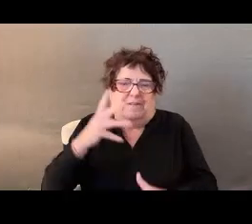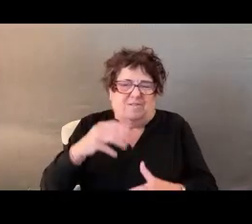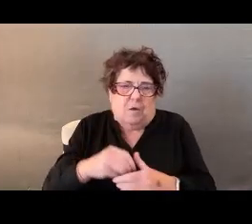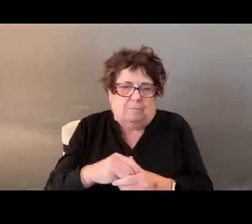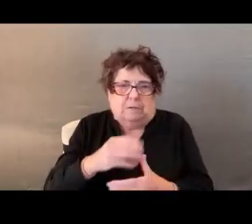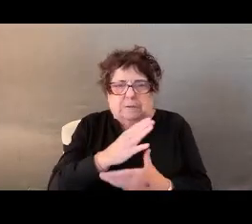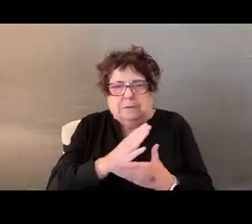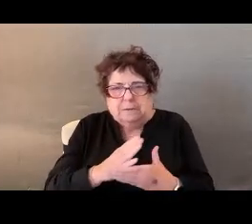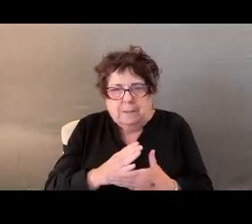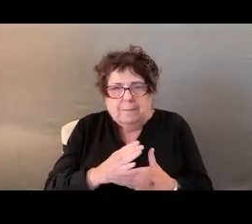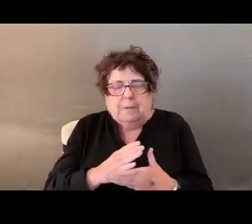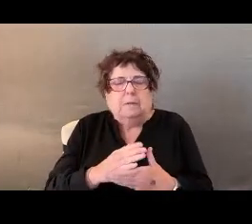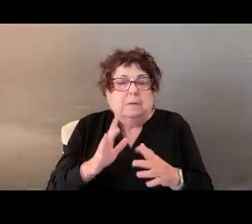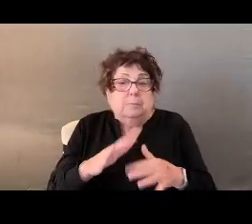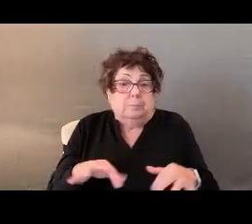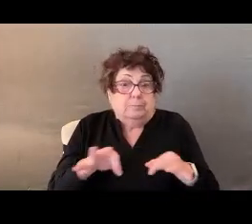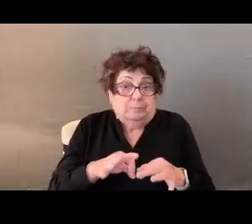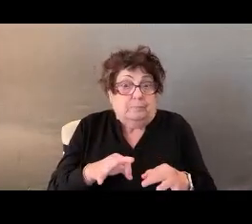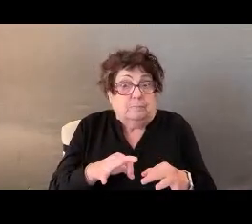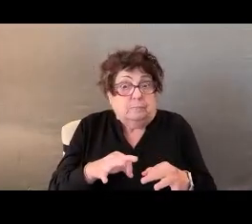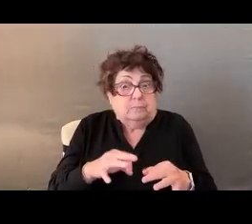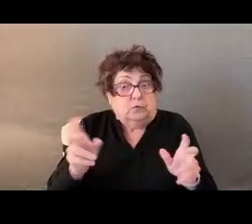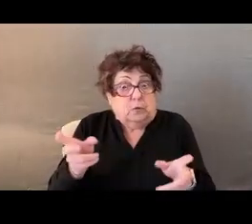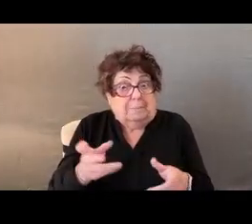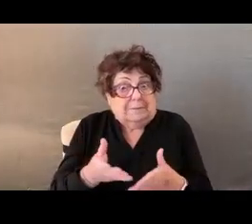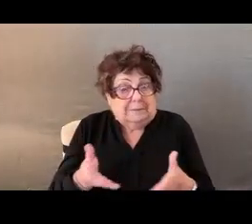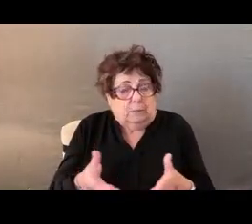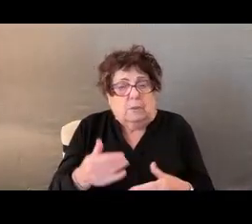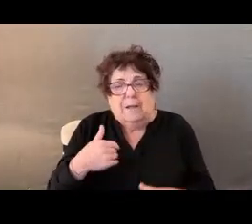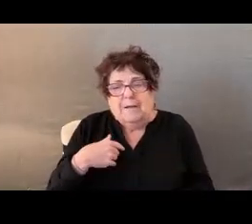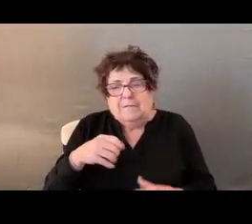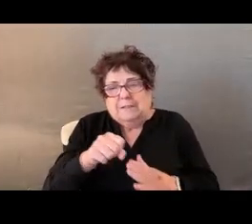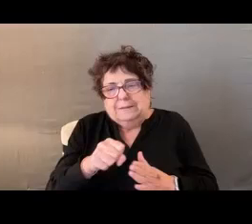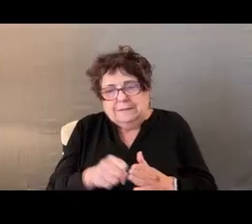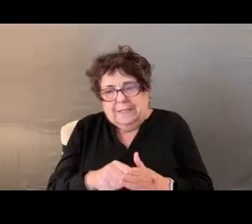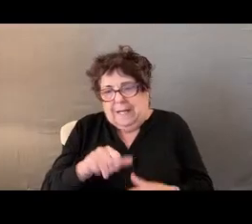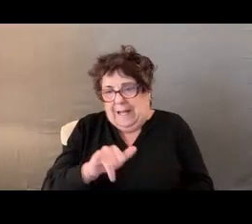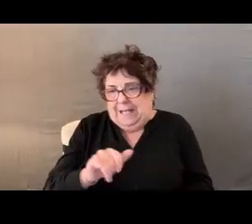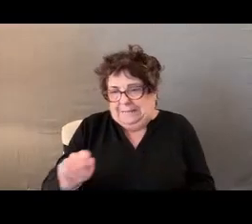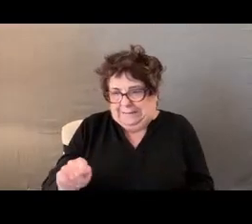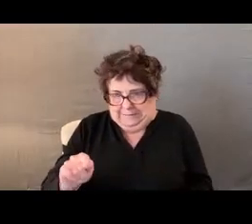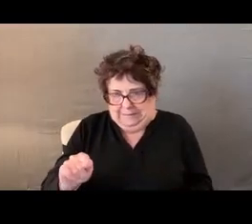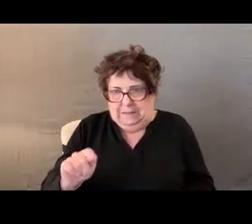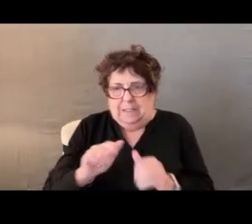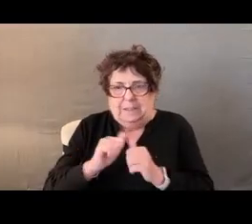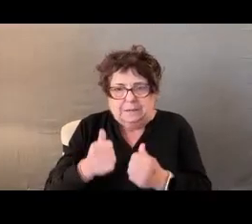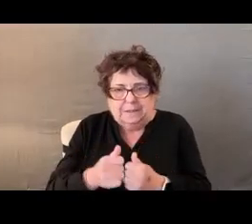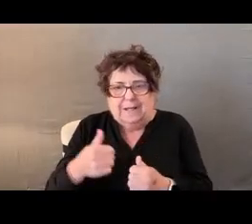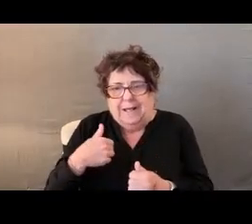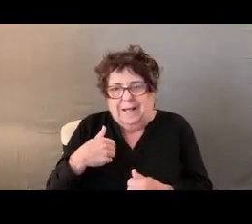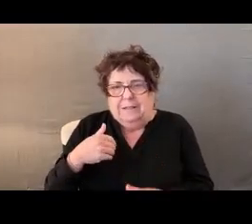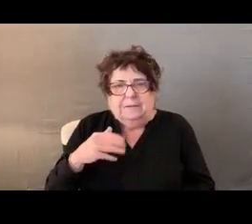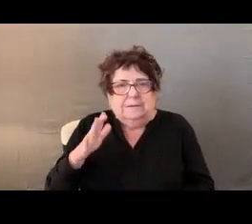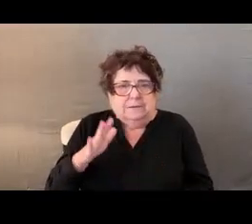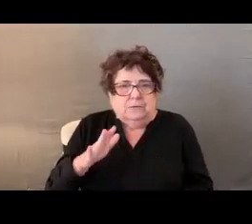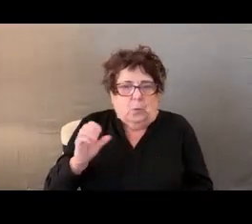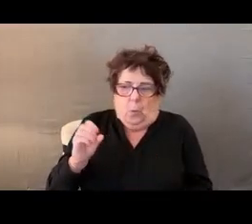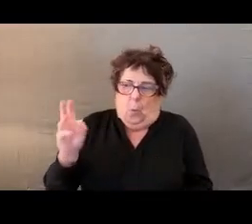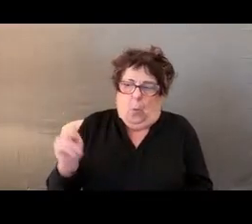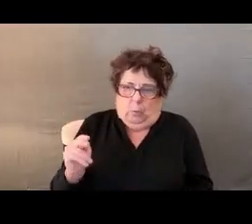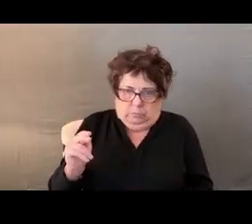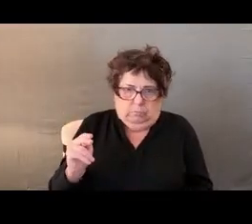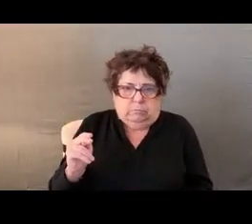example, we have a state IT agency that has its own plans and requirements that relate to web accessibility or to